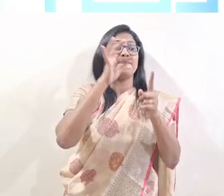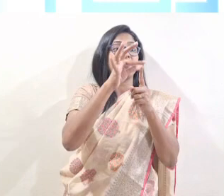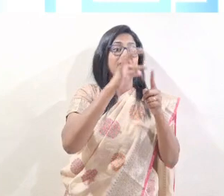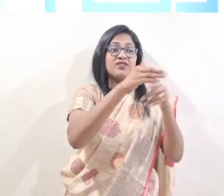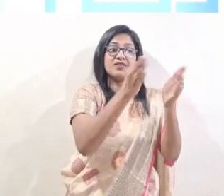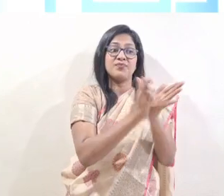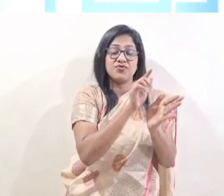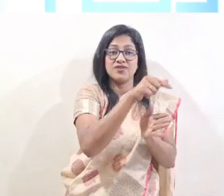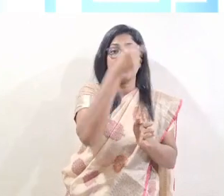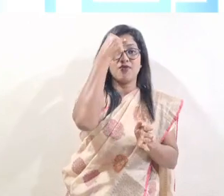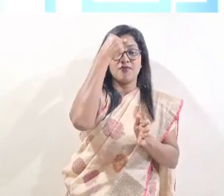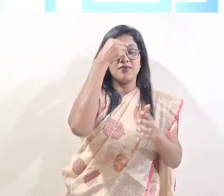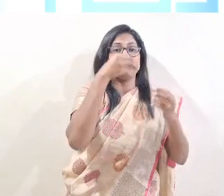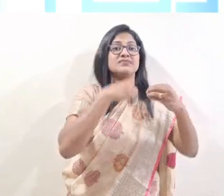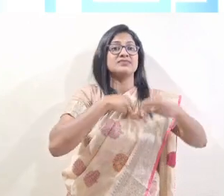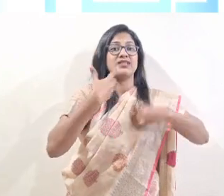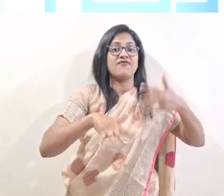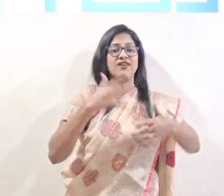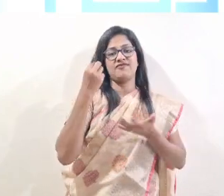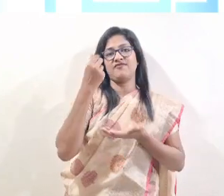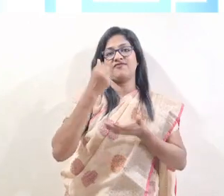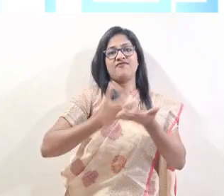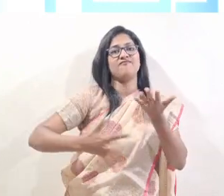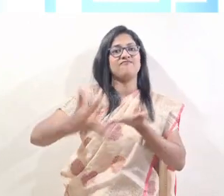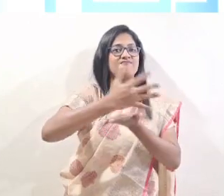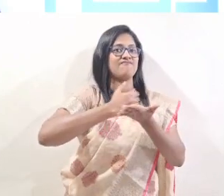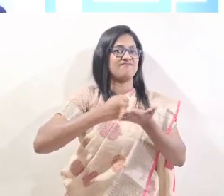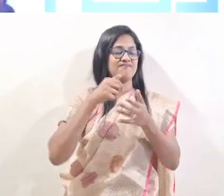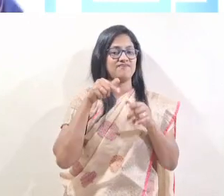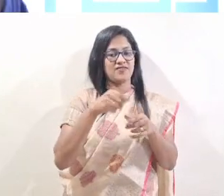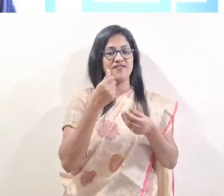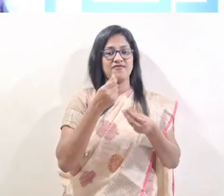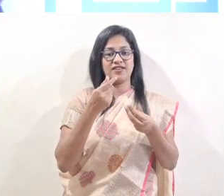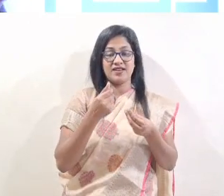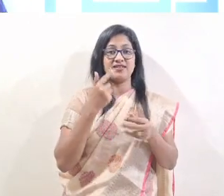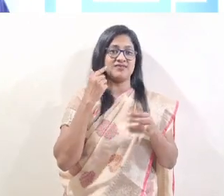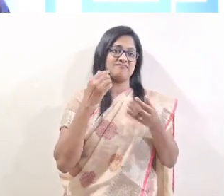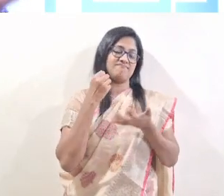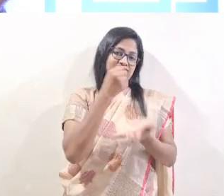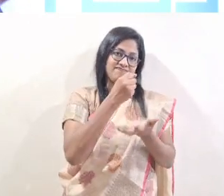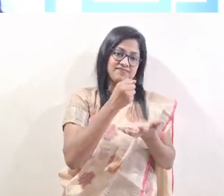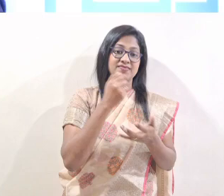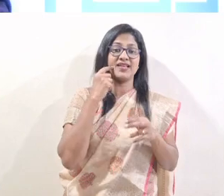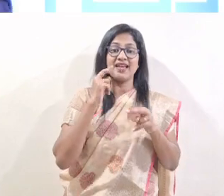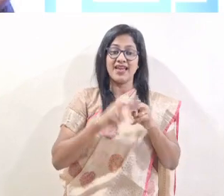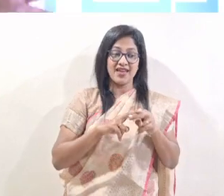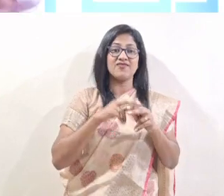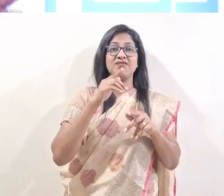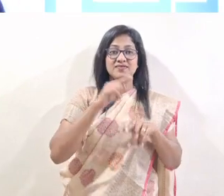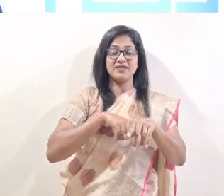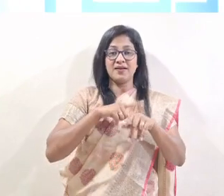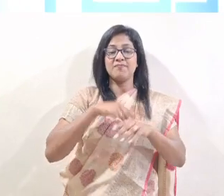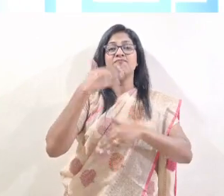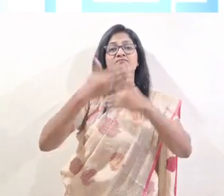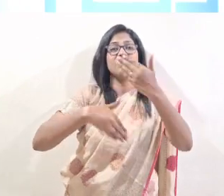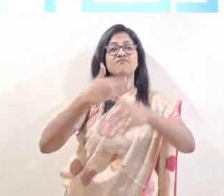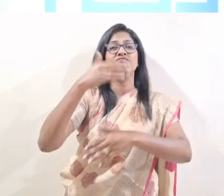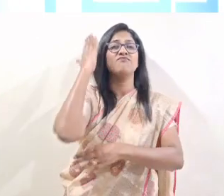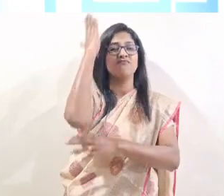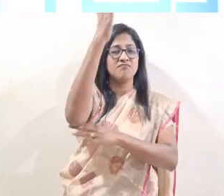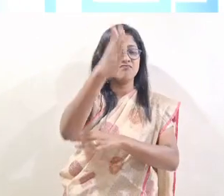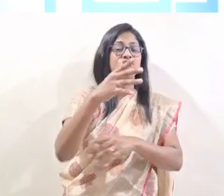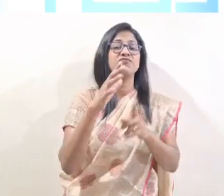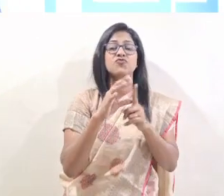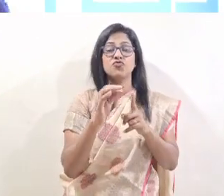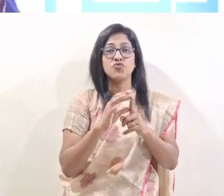private sector. And that is problem of finance. If you don't get a revenue over a prolonged period of time, what do you